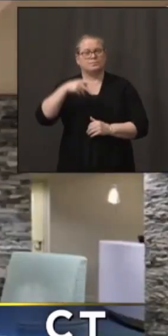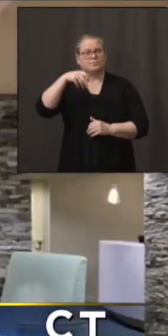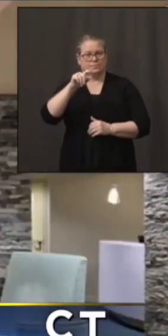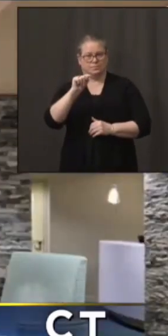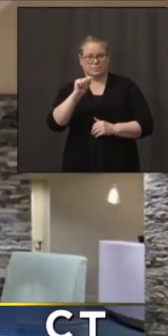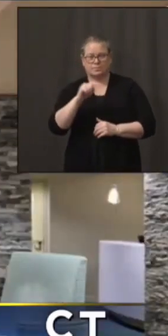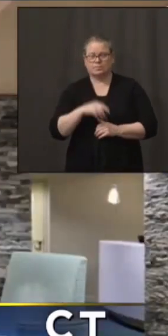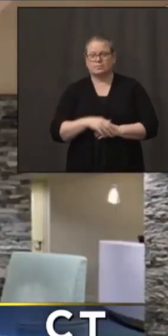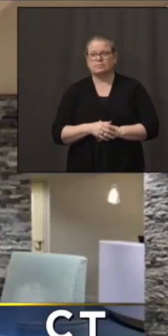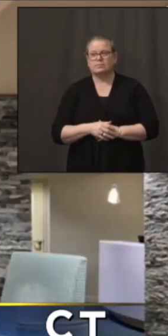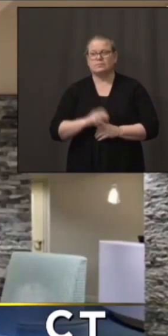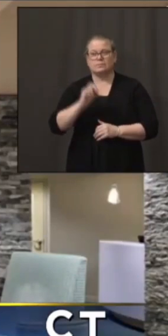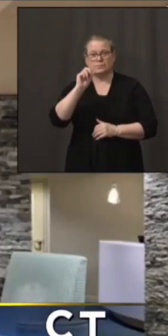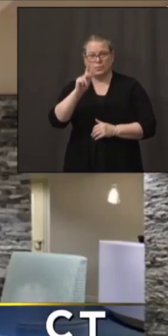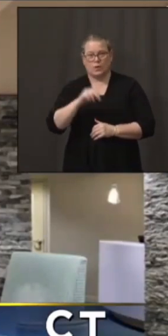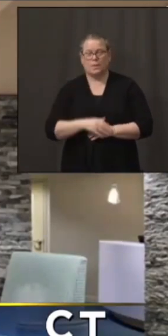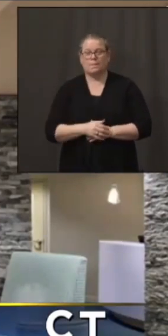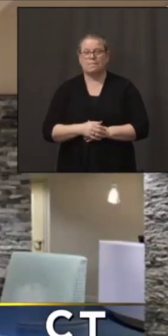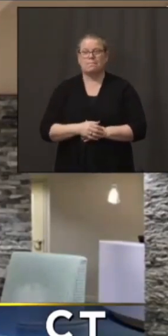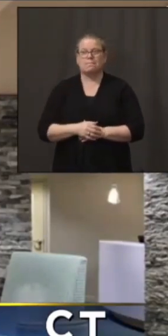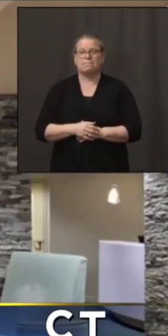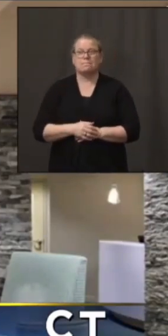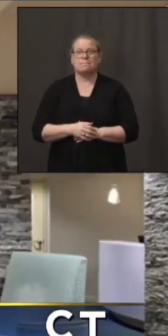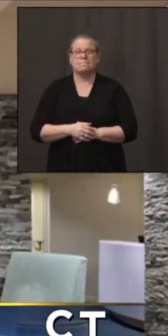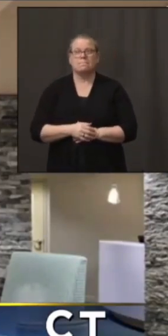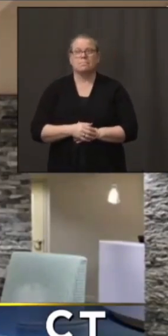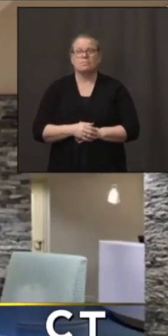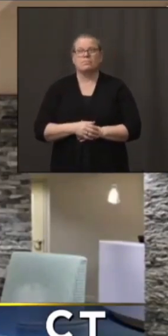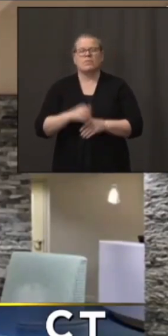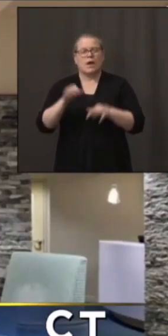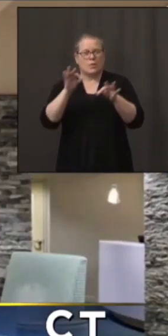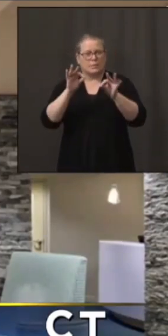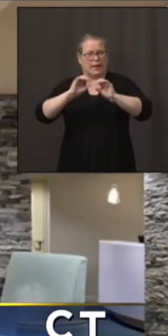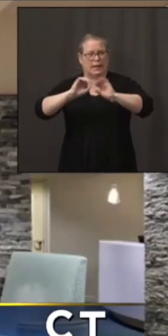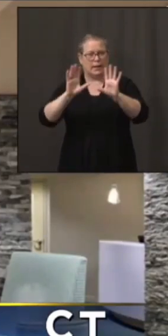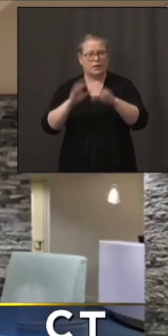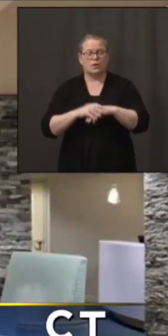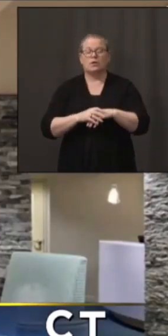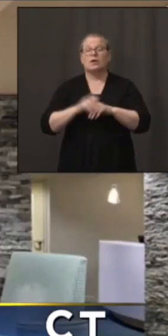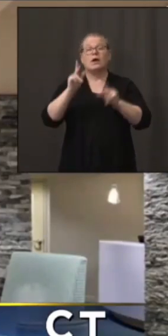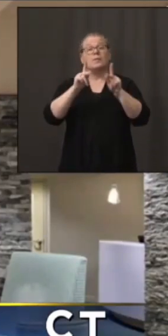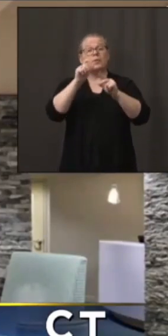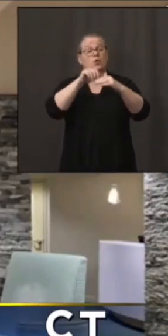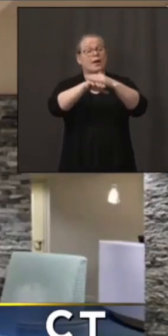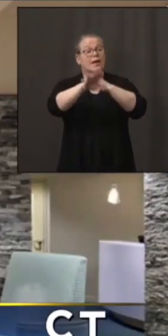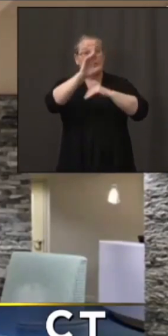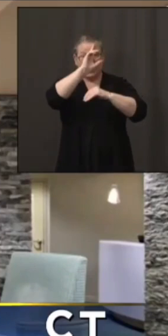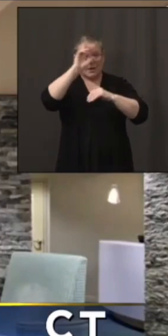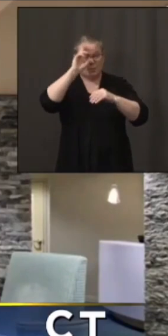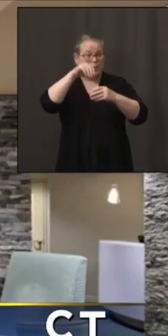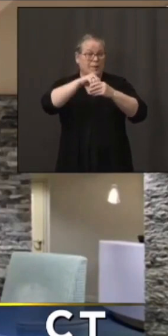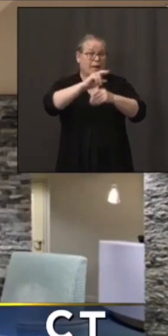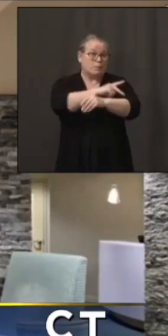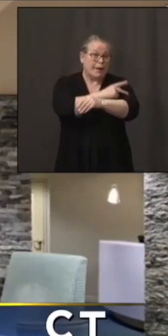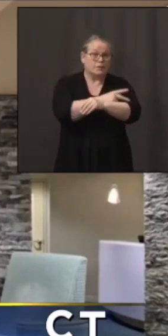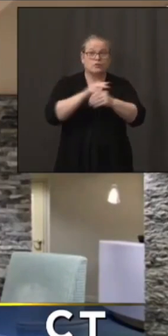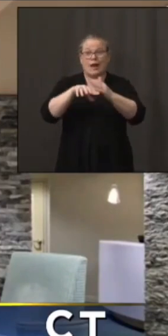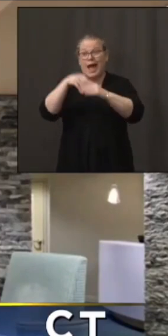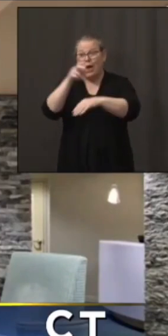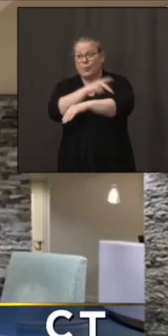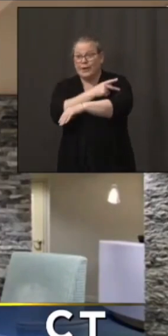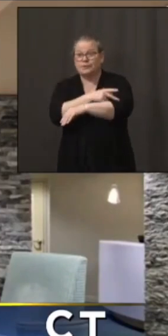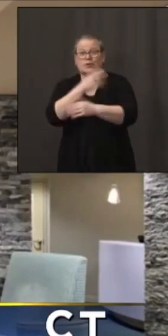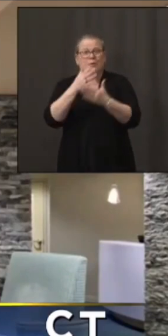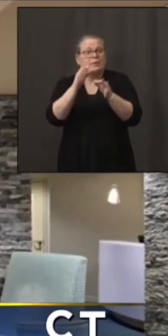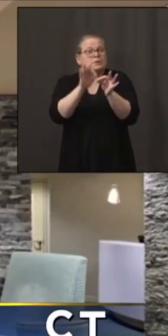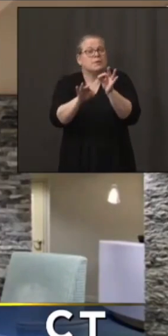distinction between those that have had a hospital encounter, and that could be either inpatient or outpatient. It could be something as simple as having a lab test where their